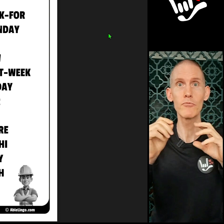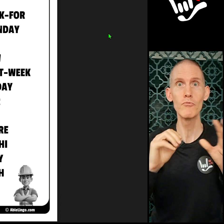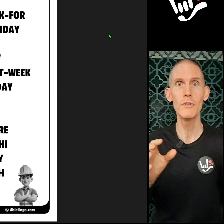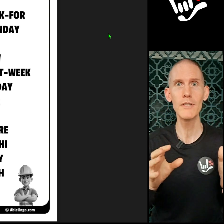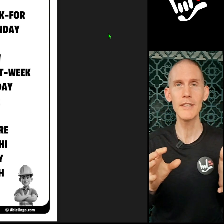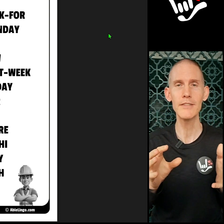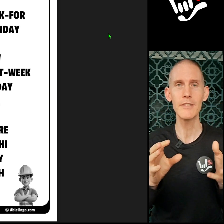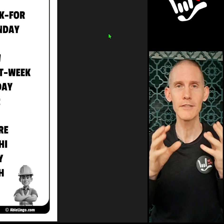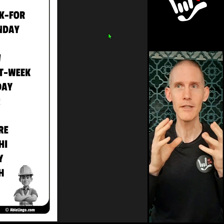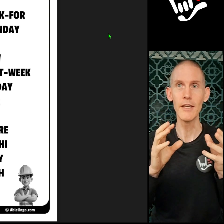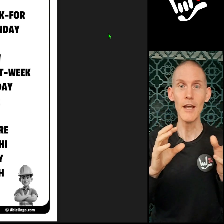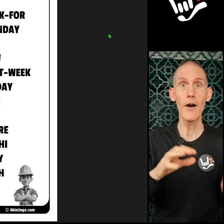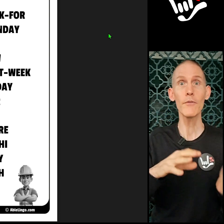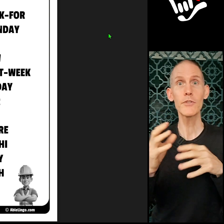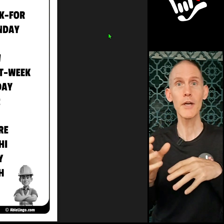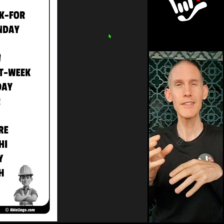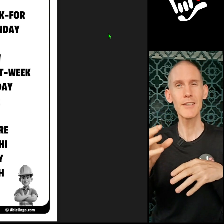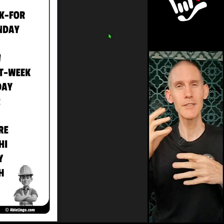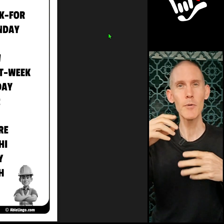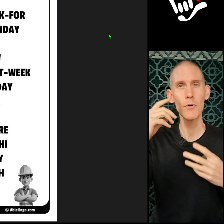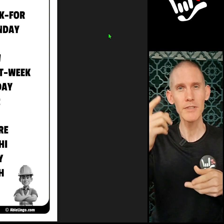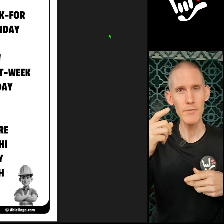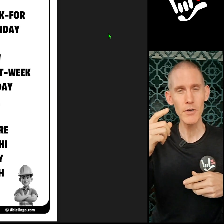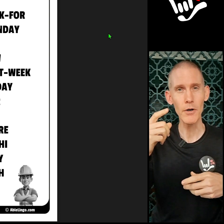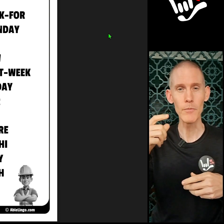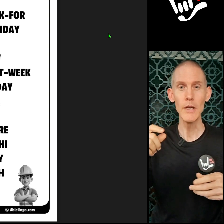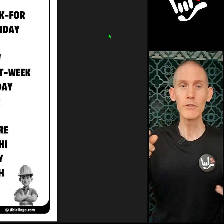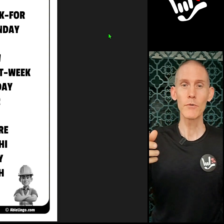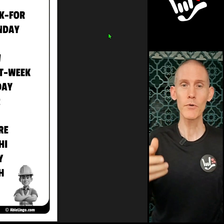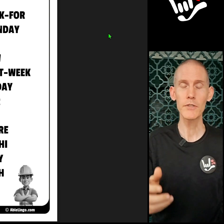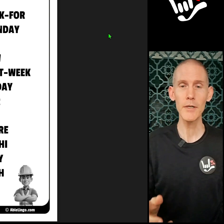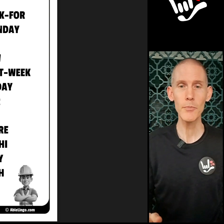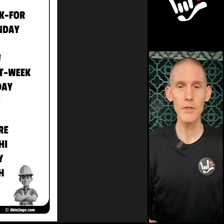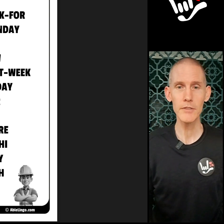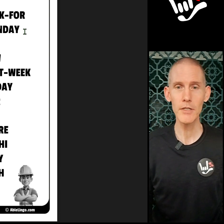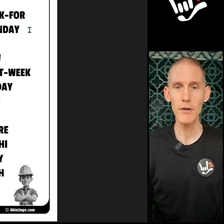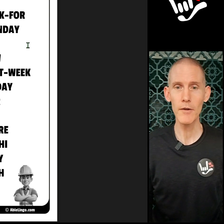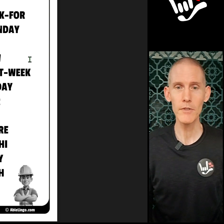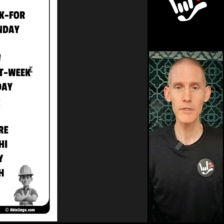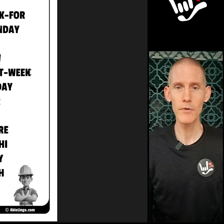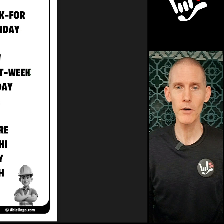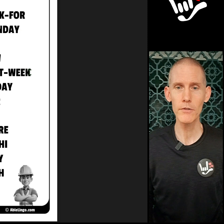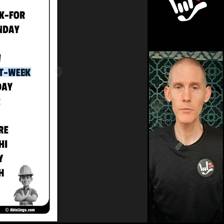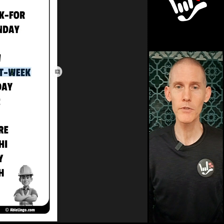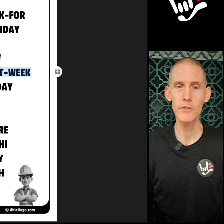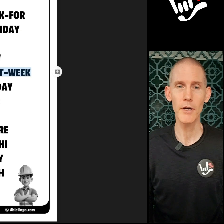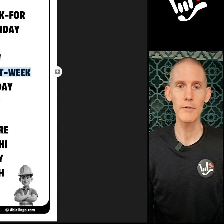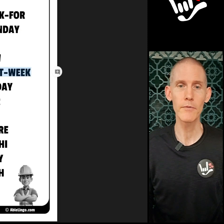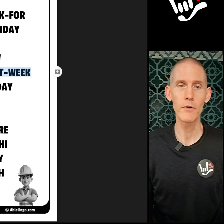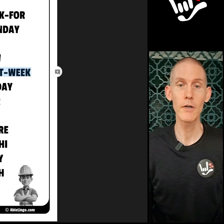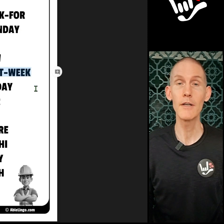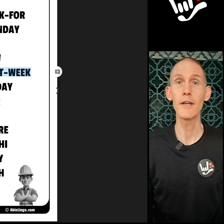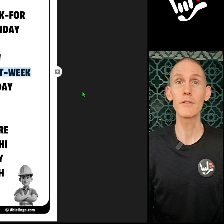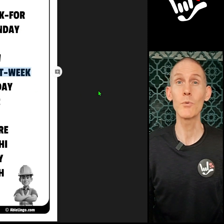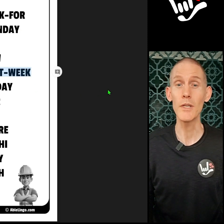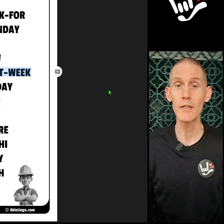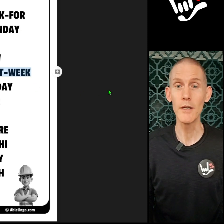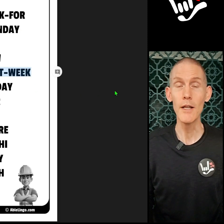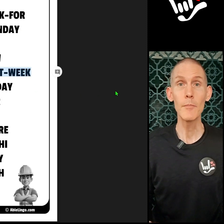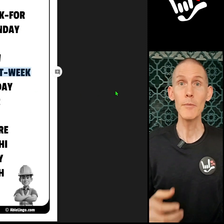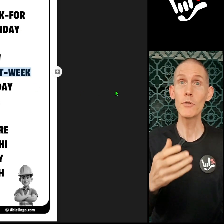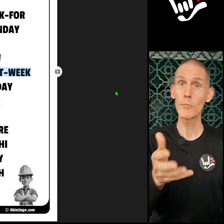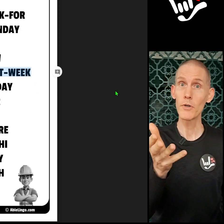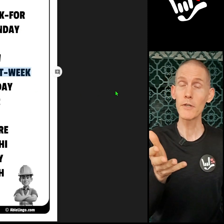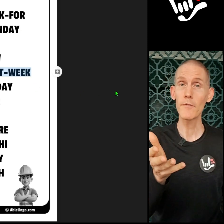brain. It's just really easy to see. Other signs, it's a bit more difficult. So for example, let's say you're having difficulty with a sign for next